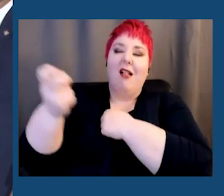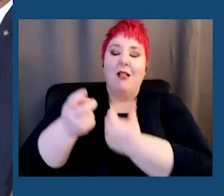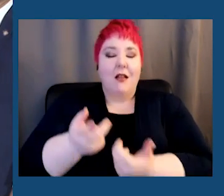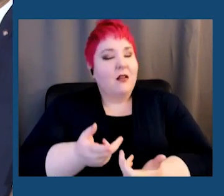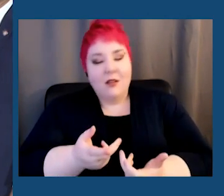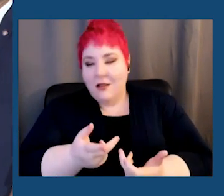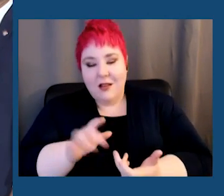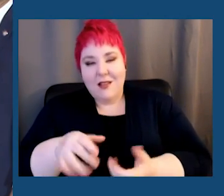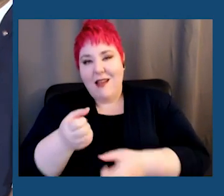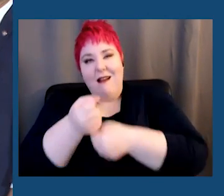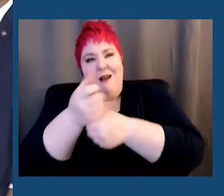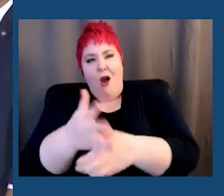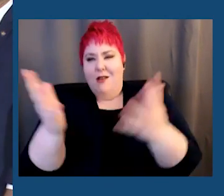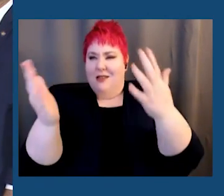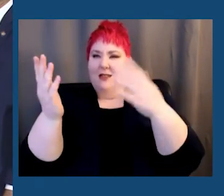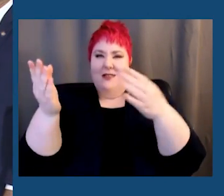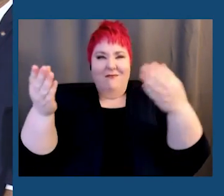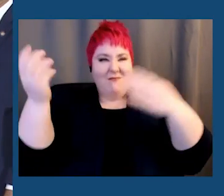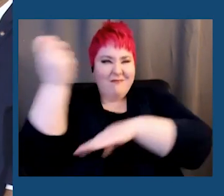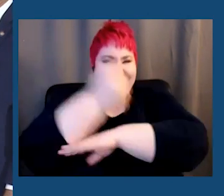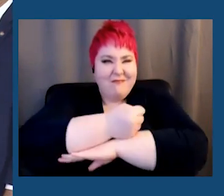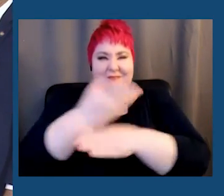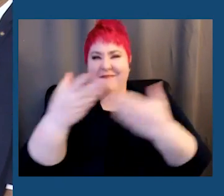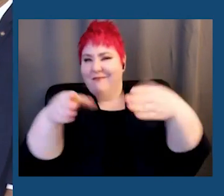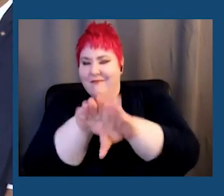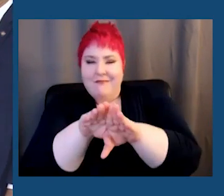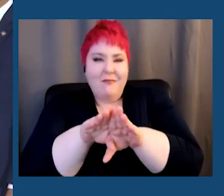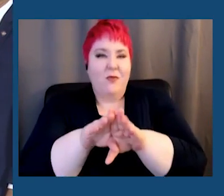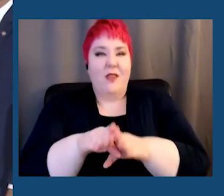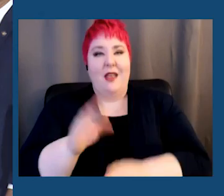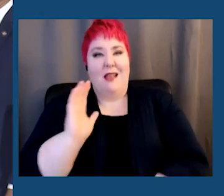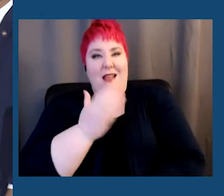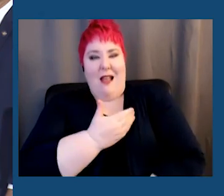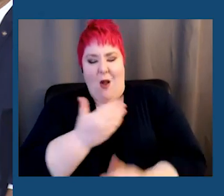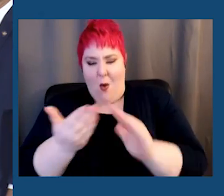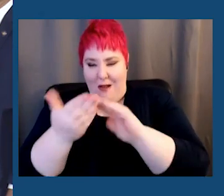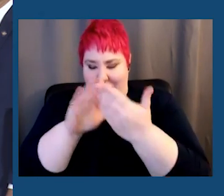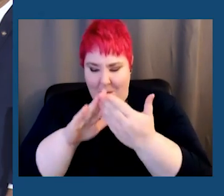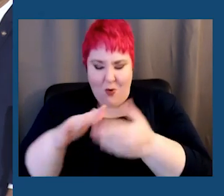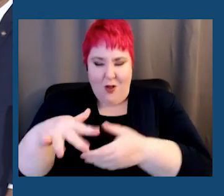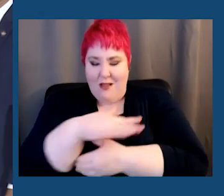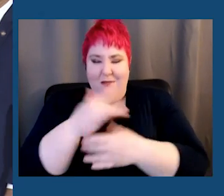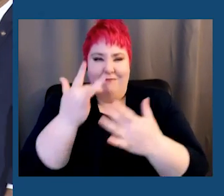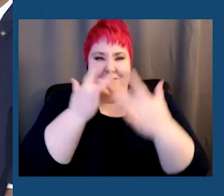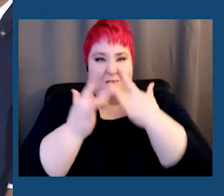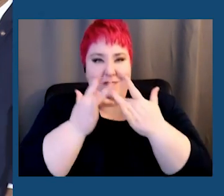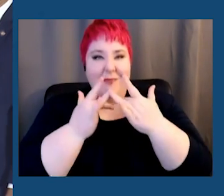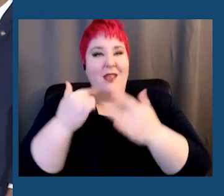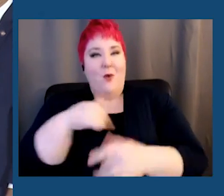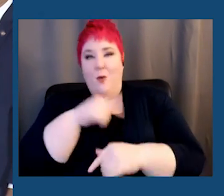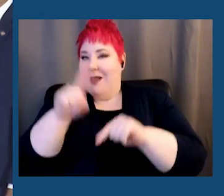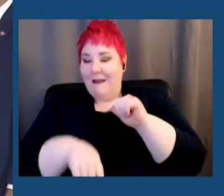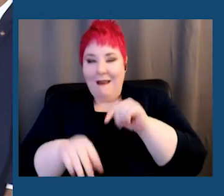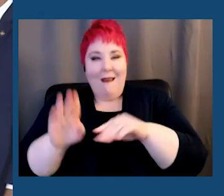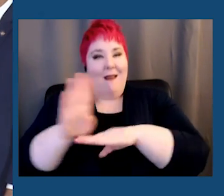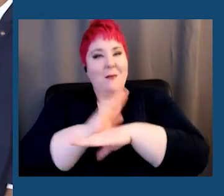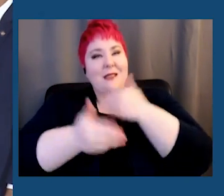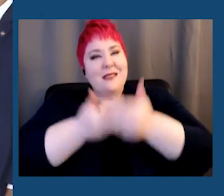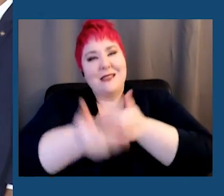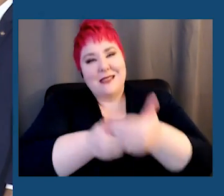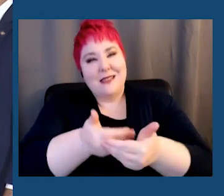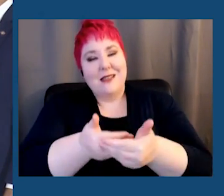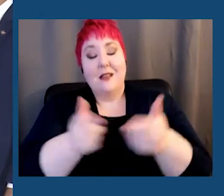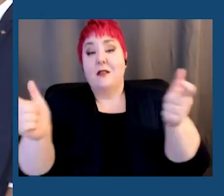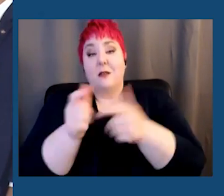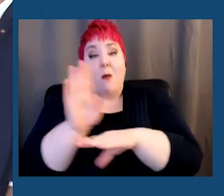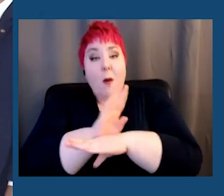it darkens the lights in our neighborhoods, and it keeps us from doing business and keeping the neighborhoods vibrant. Small businesses are needed in